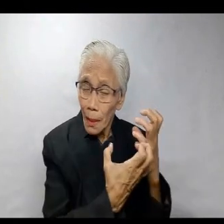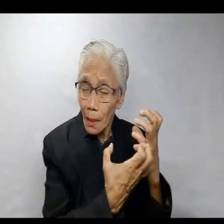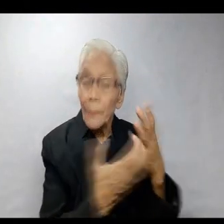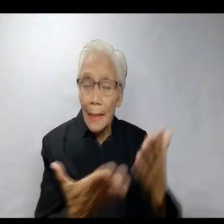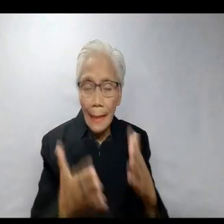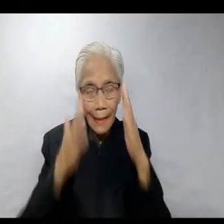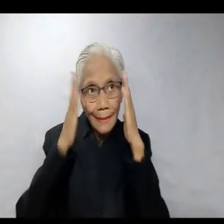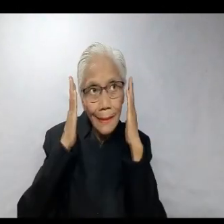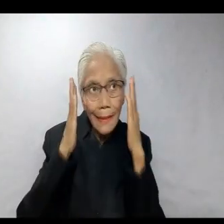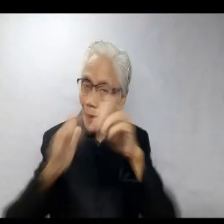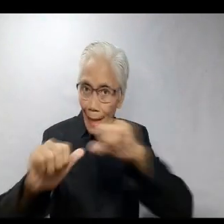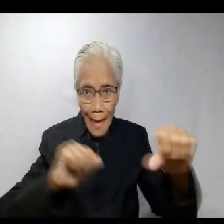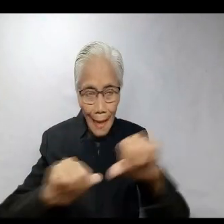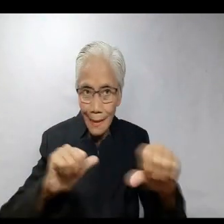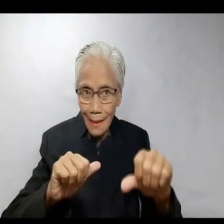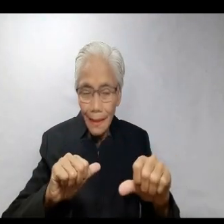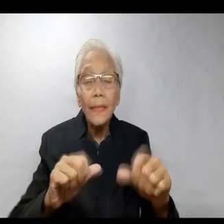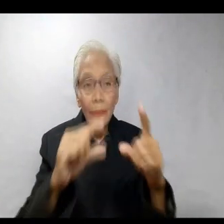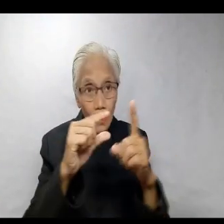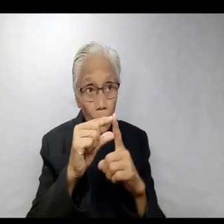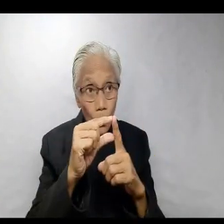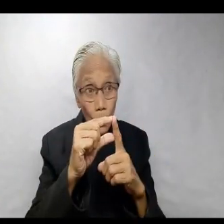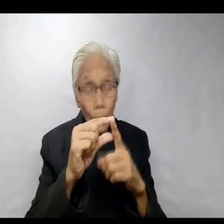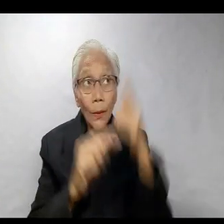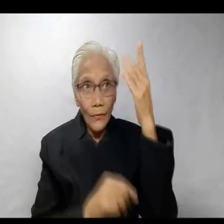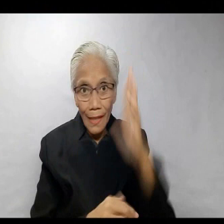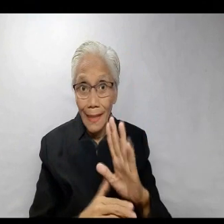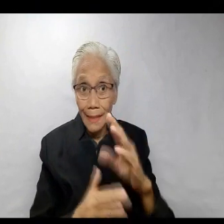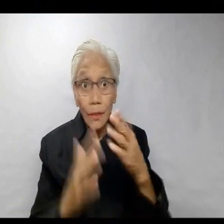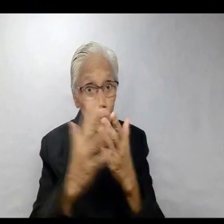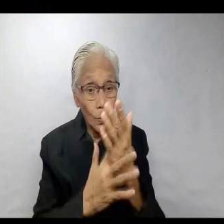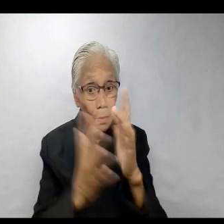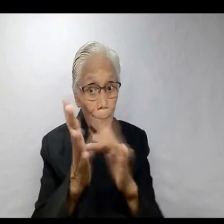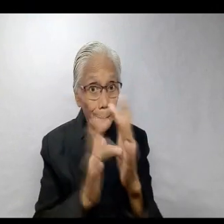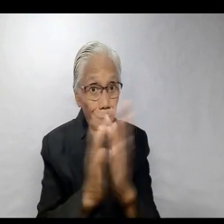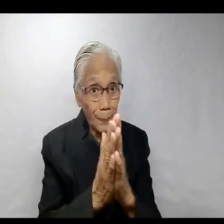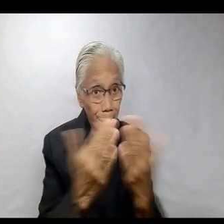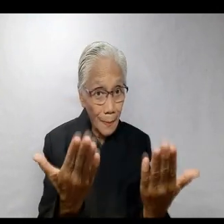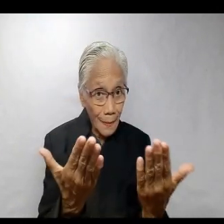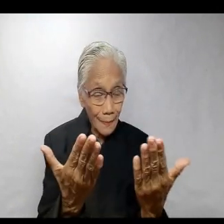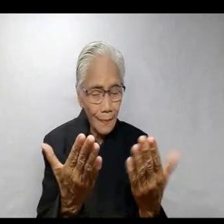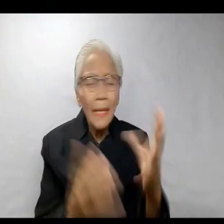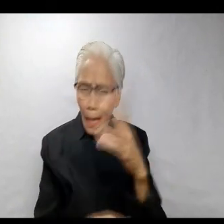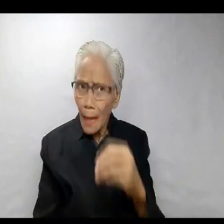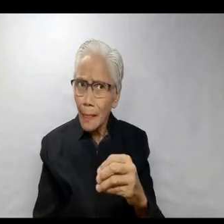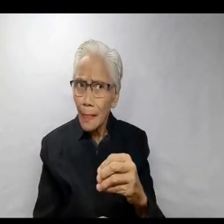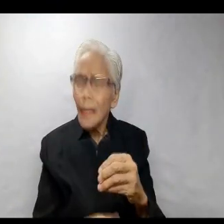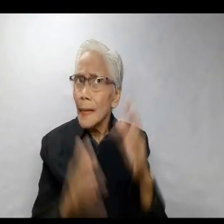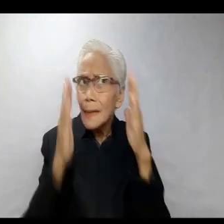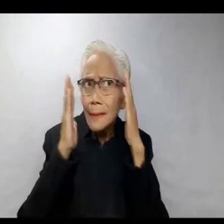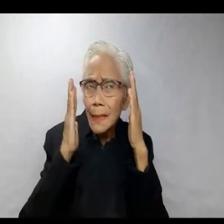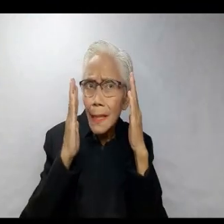to and acting on the word of God in sacred scriptures, and listening to